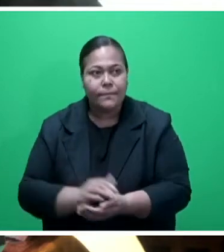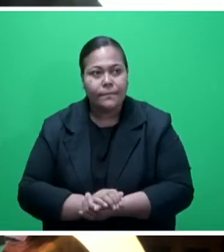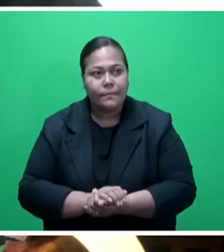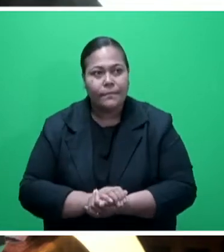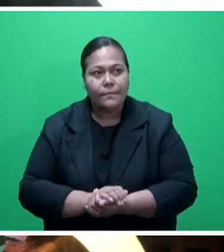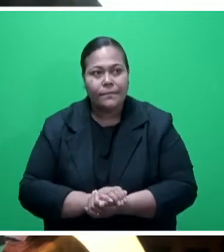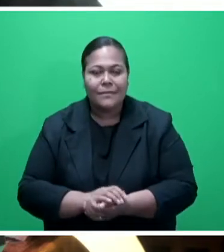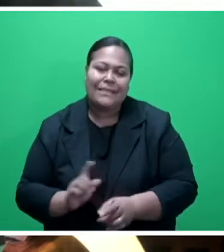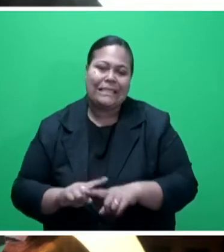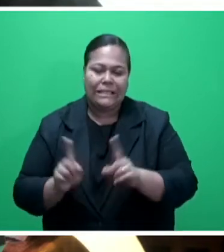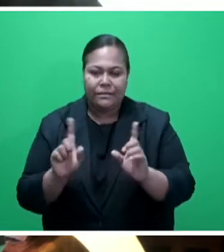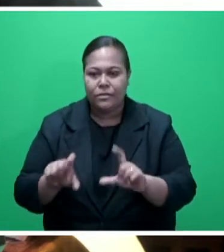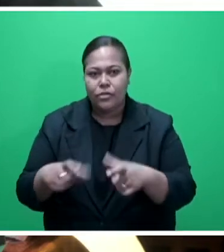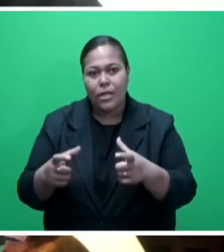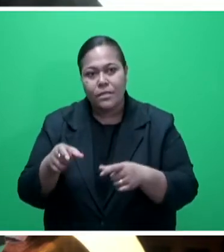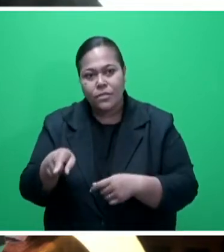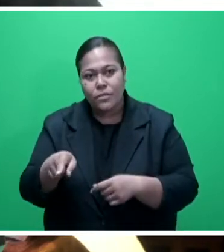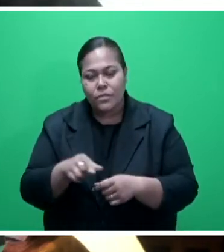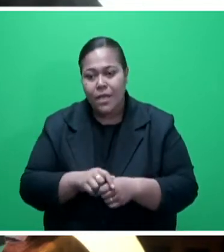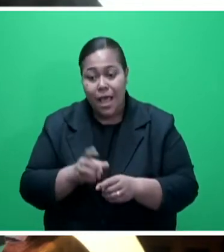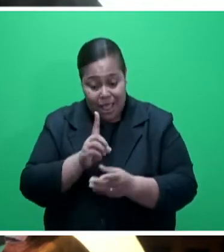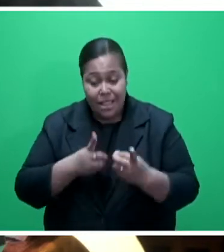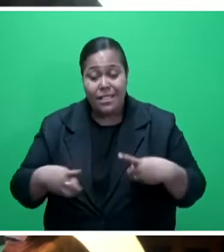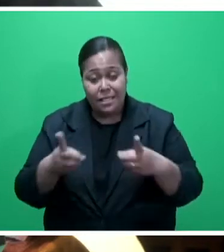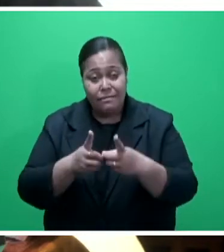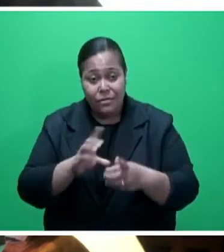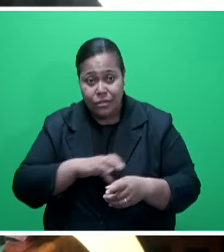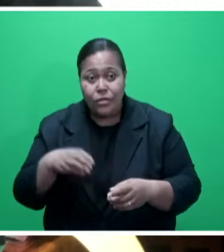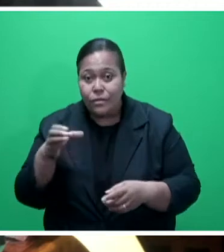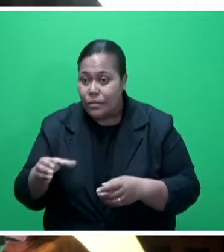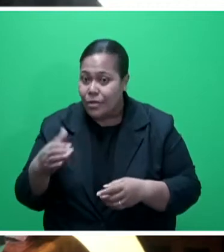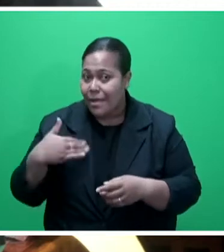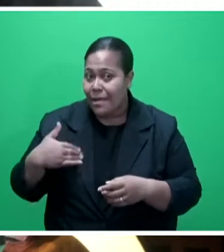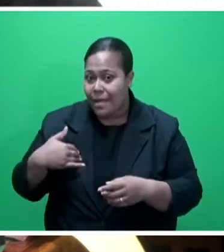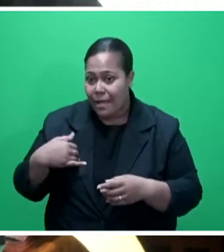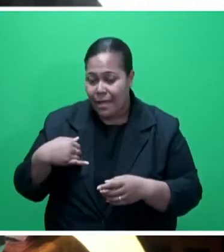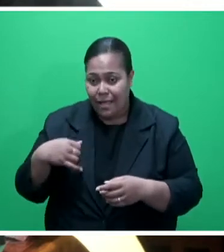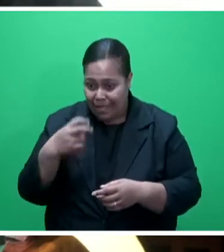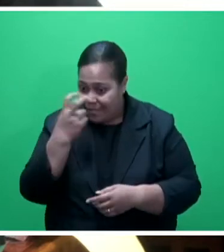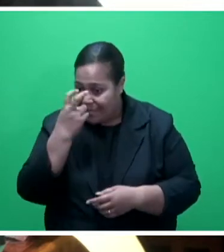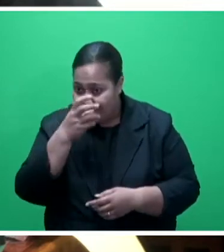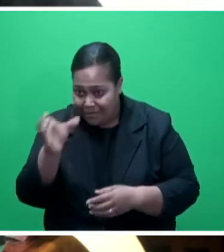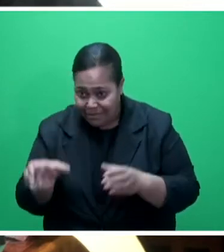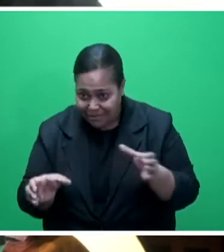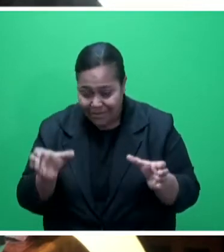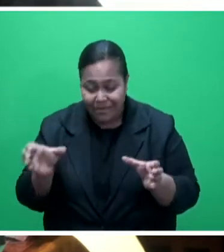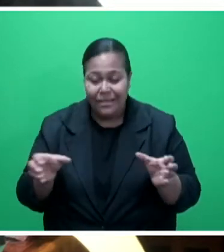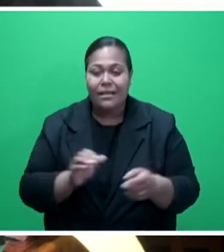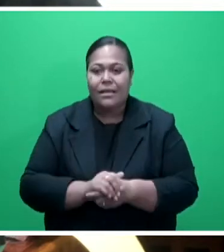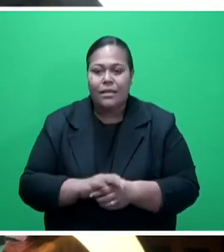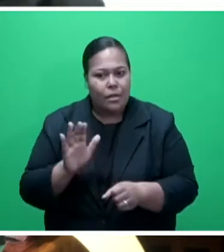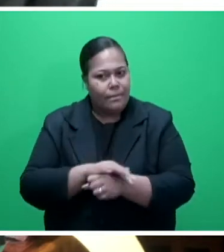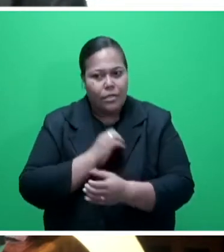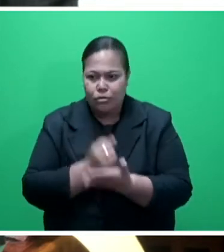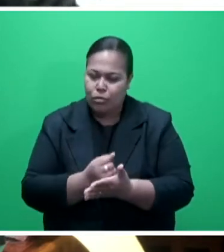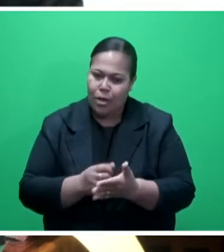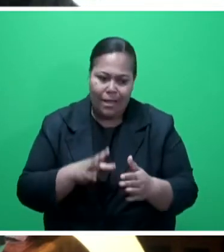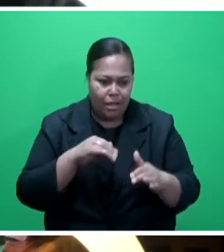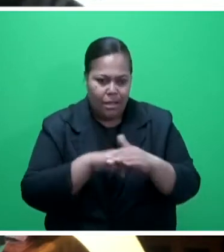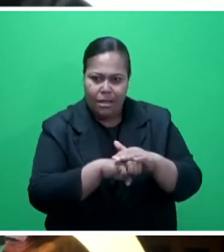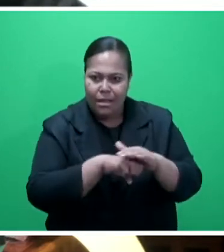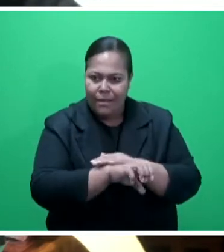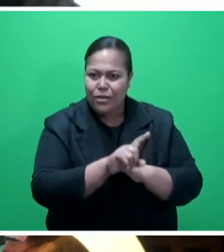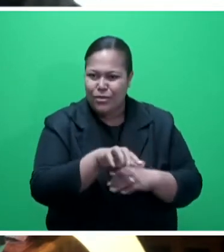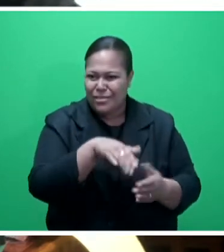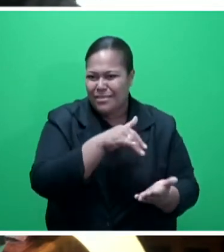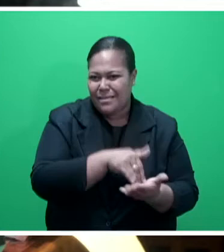of challenges. Divisional commissioners and divisional health inspectors ensured that there were alternative evacuation centers identified for